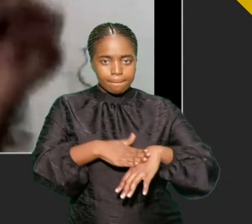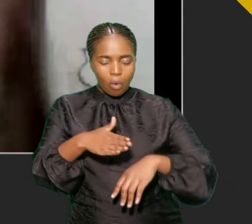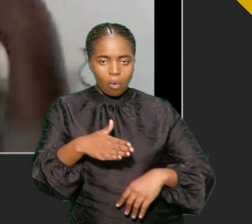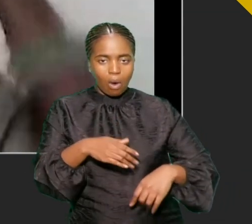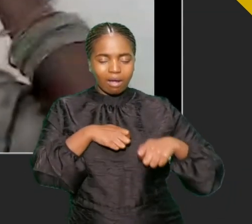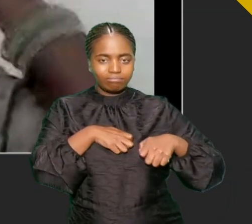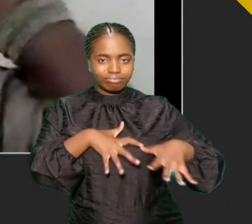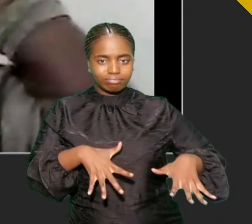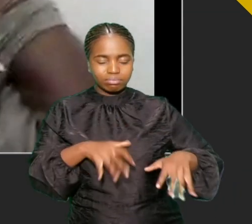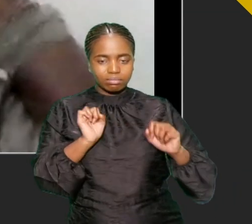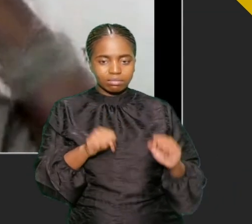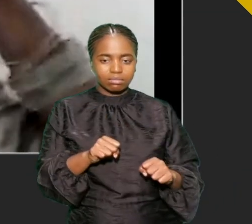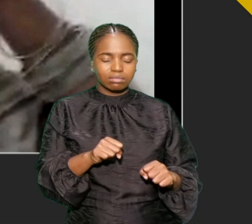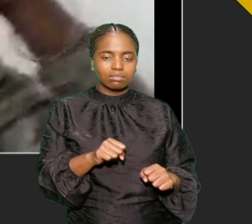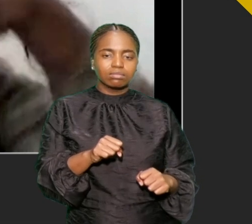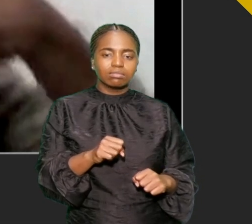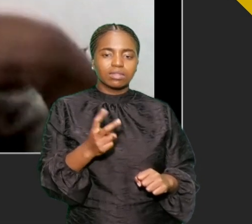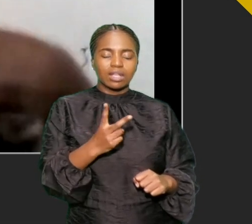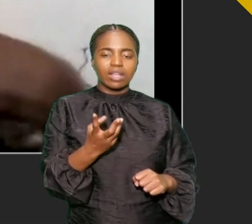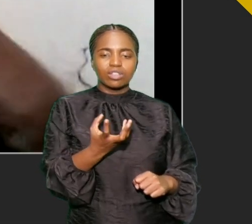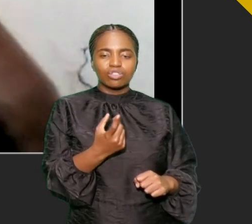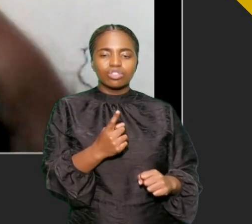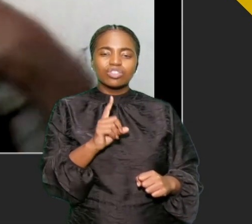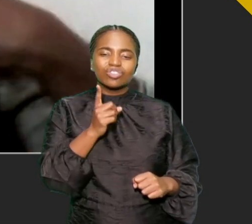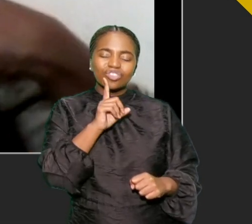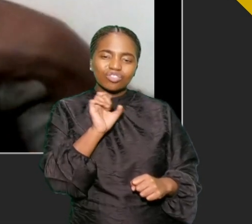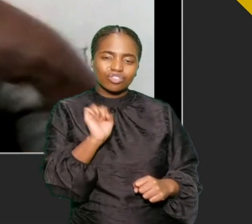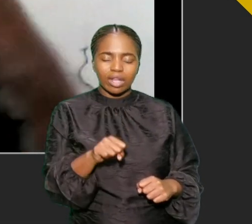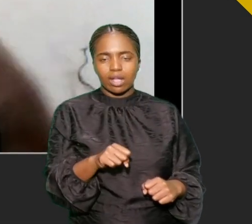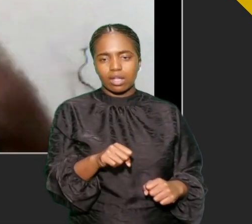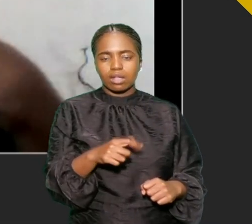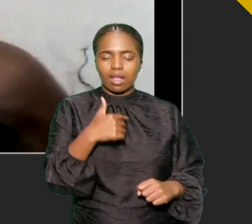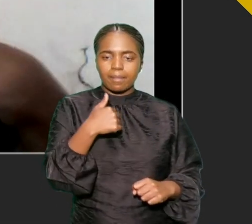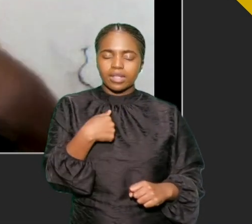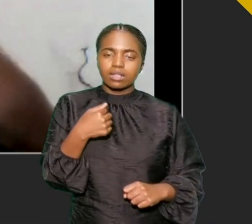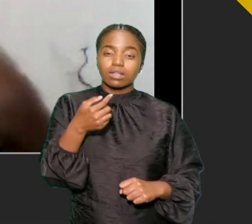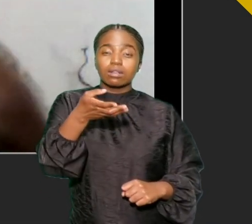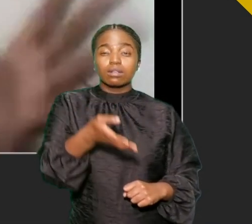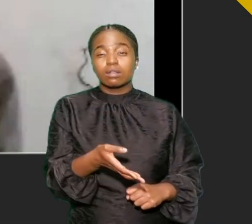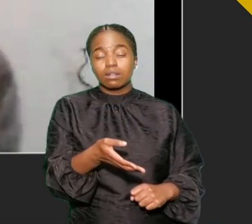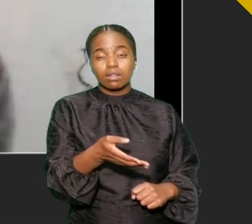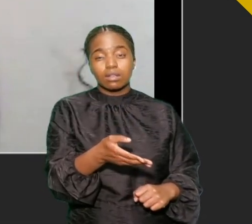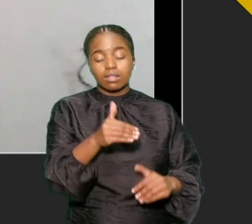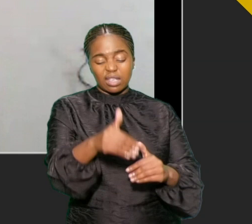when they do check, they found that yes, they are cancerous, and I was then on stage 3,